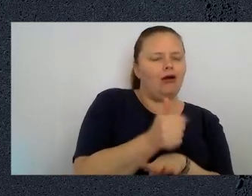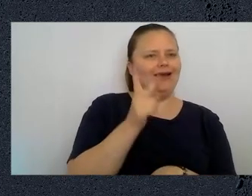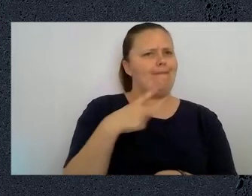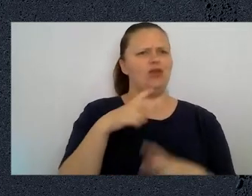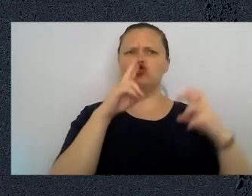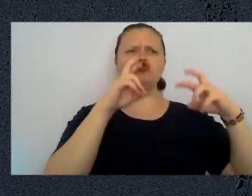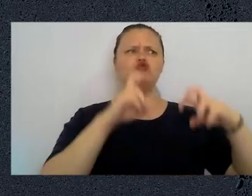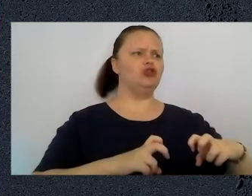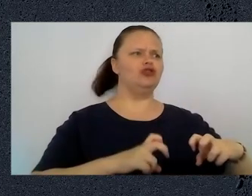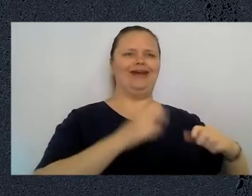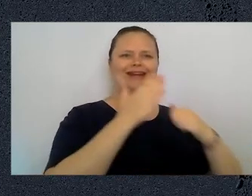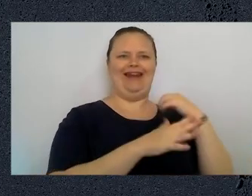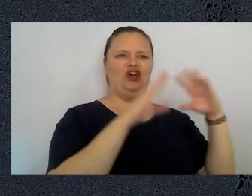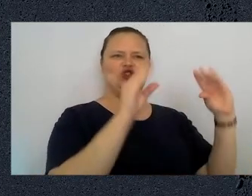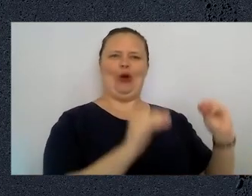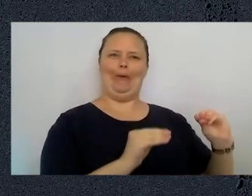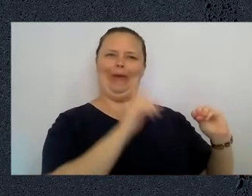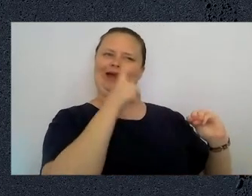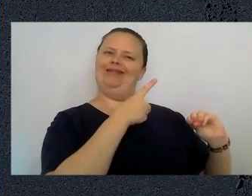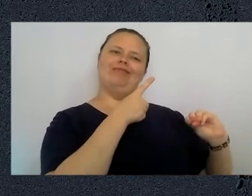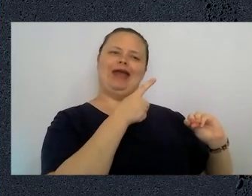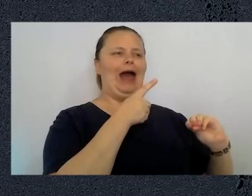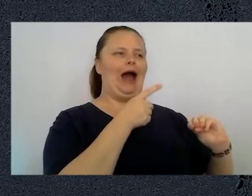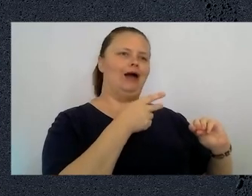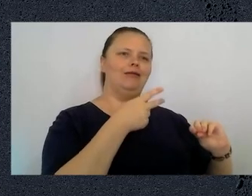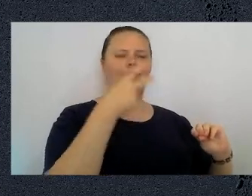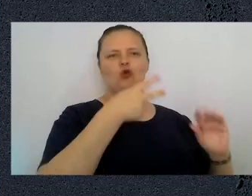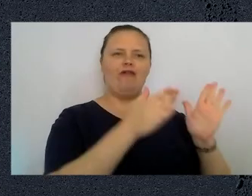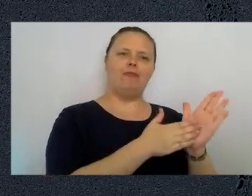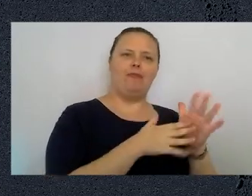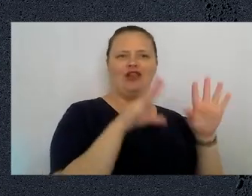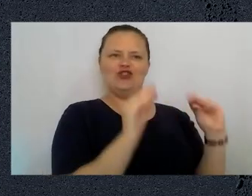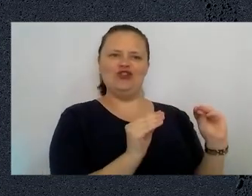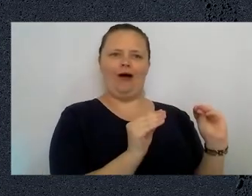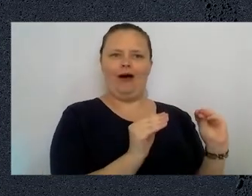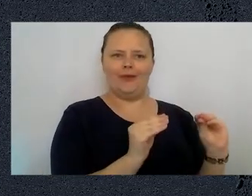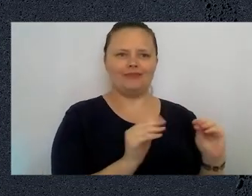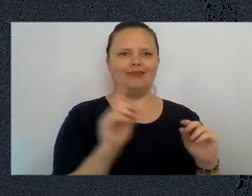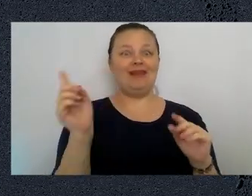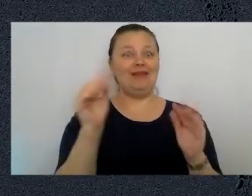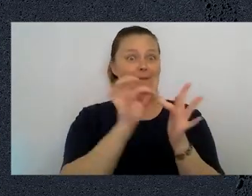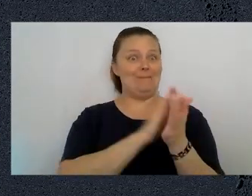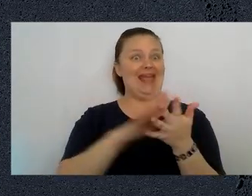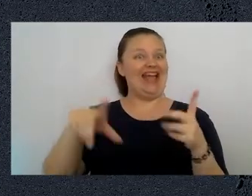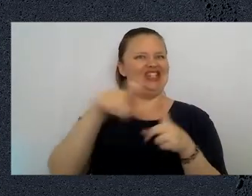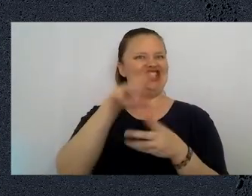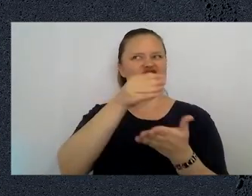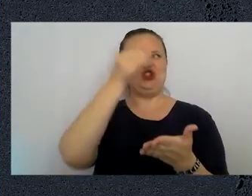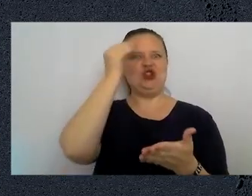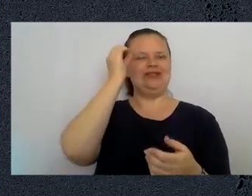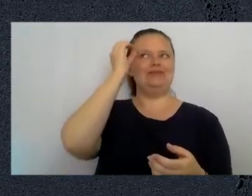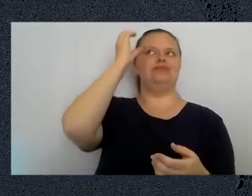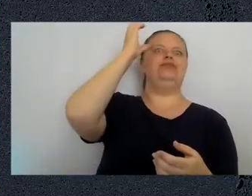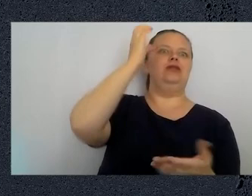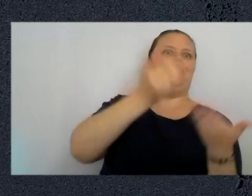keeps going research-wise. And so, it's even harder to come back, and your PhD students now know more than you than what you did 6 months